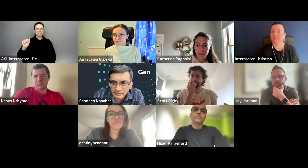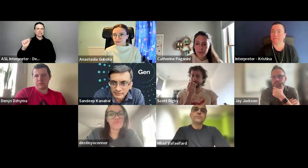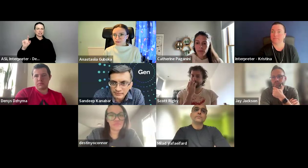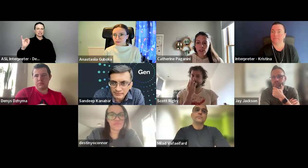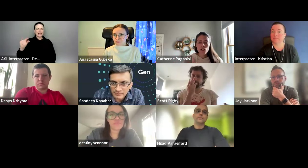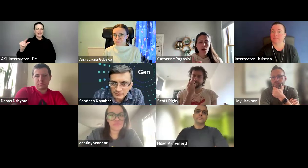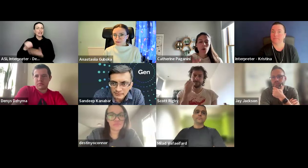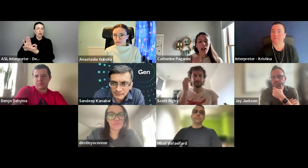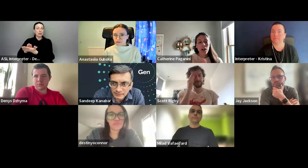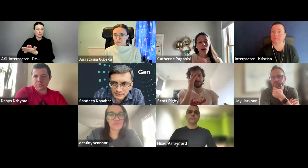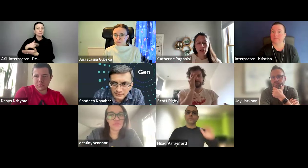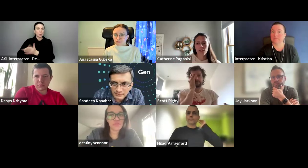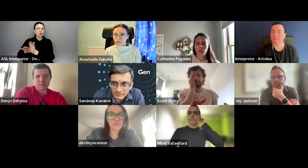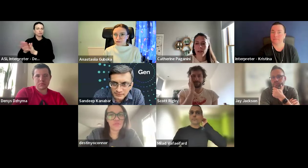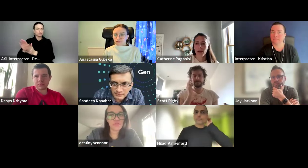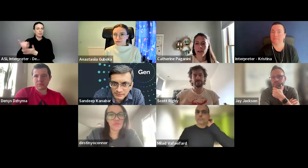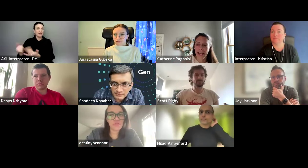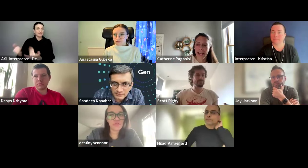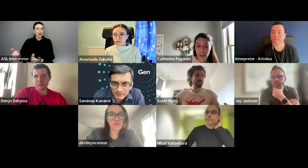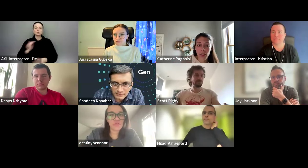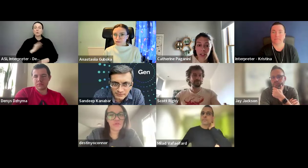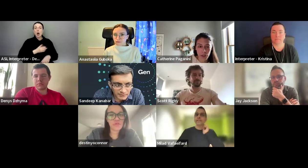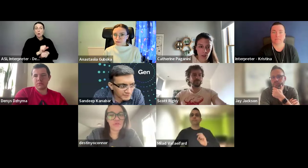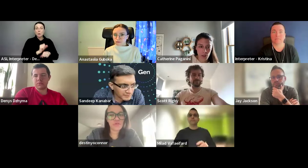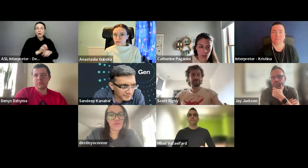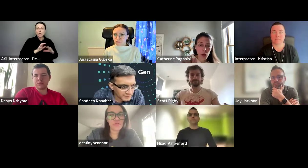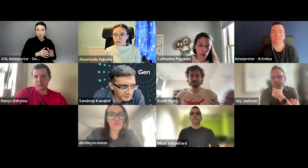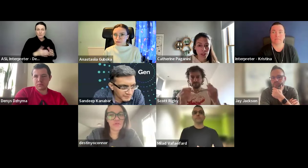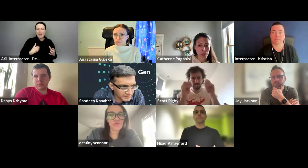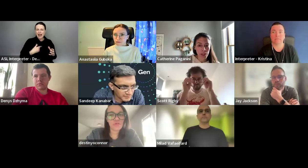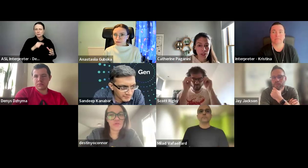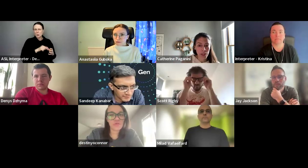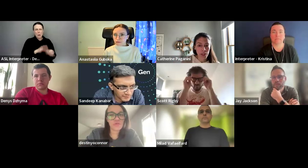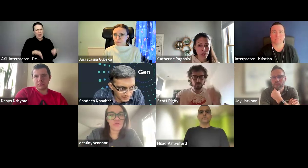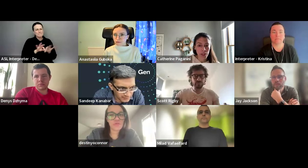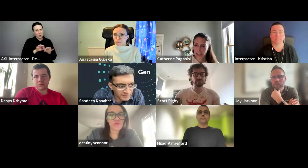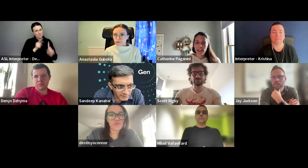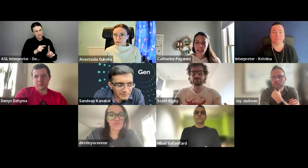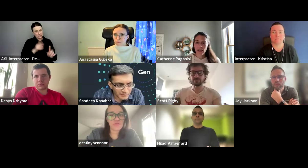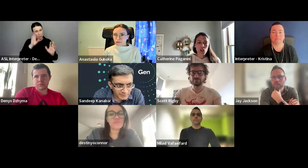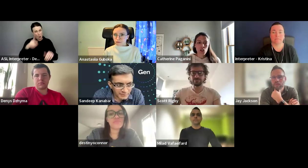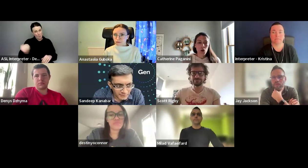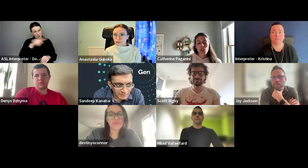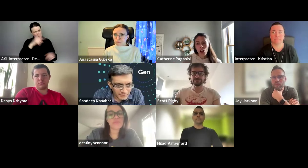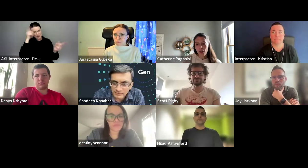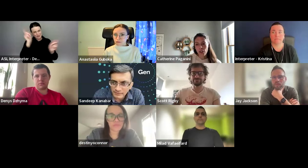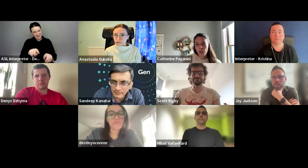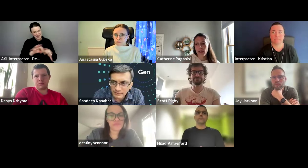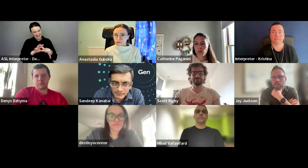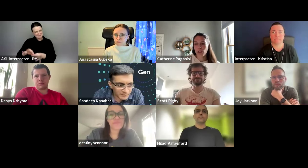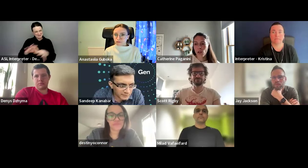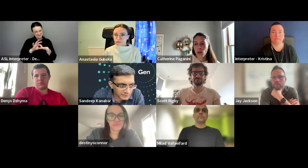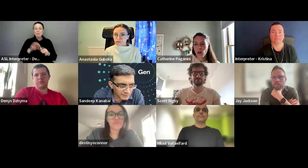And so our working group has a very important mission. I hope you all agree. And so